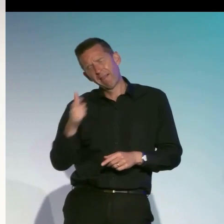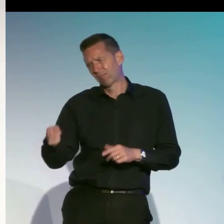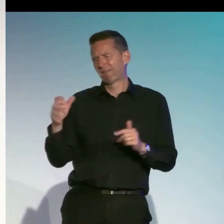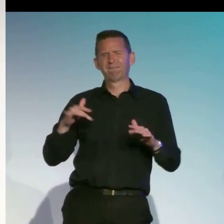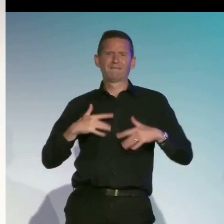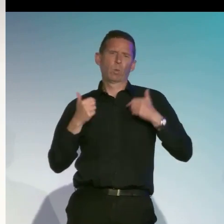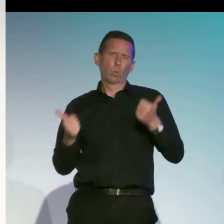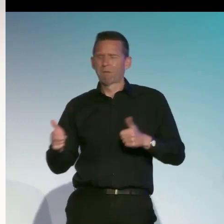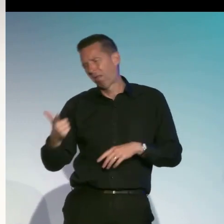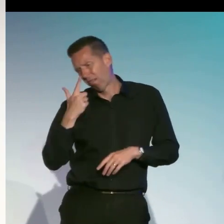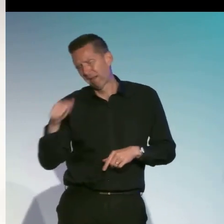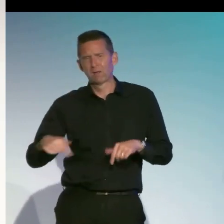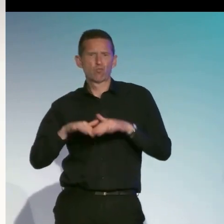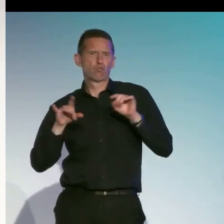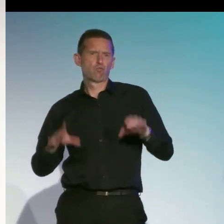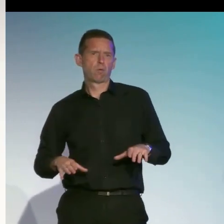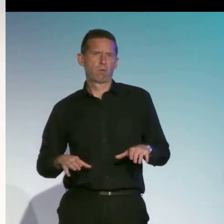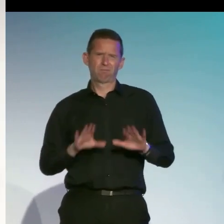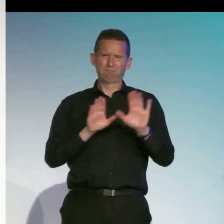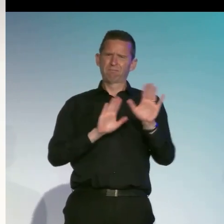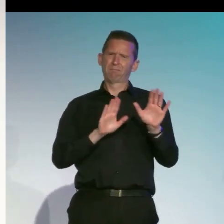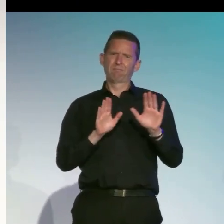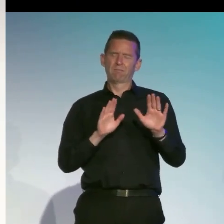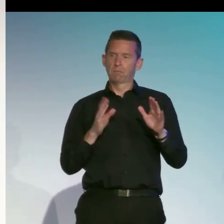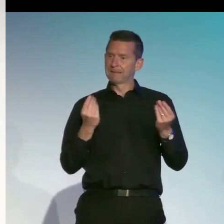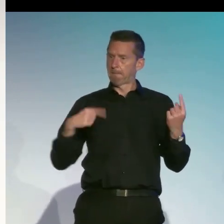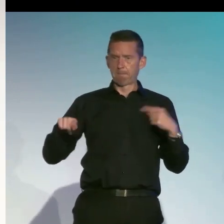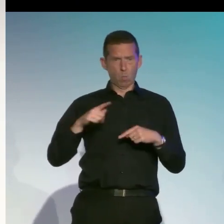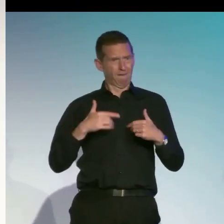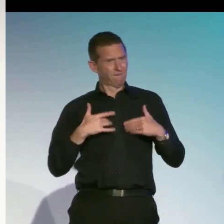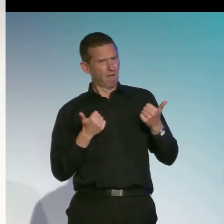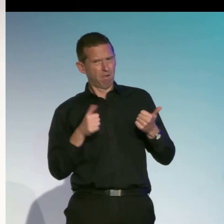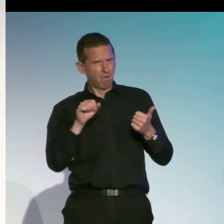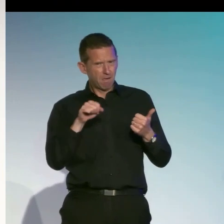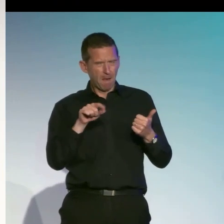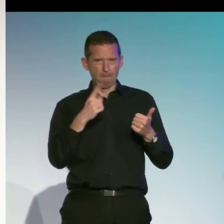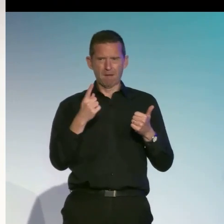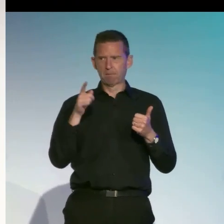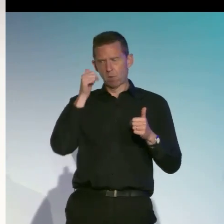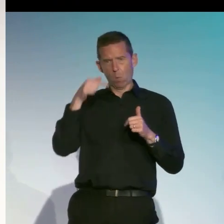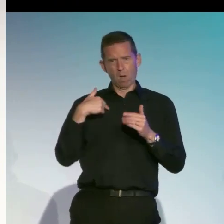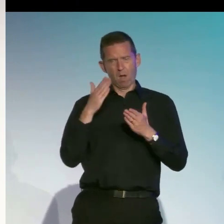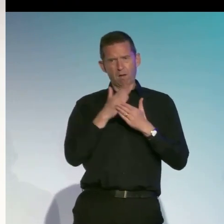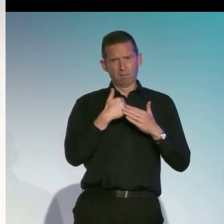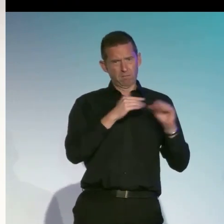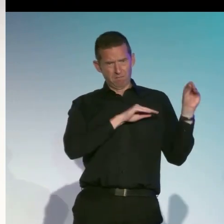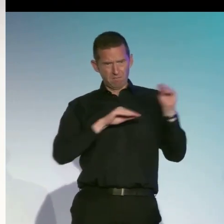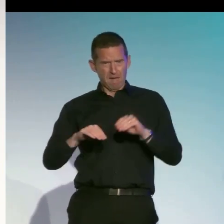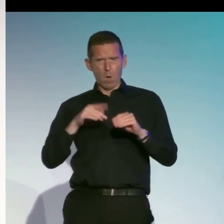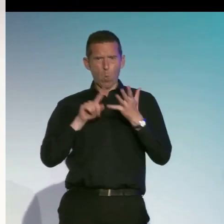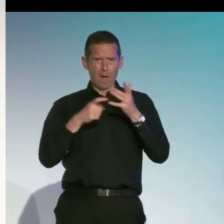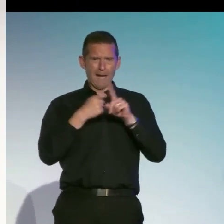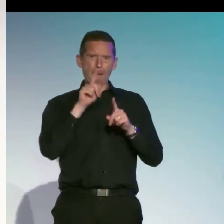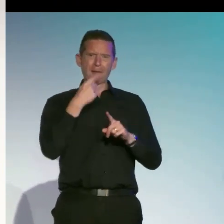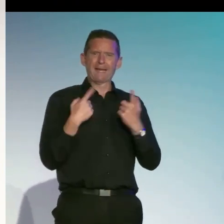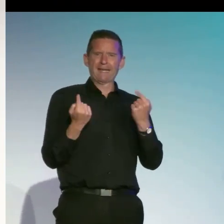feel, because, we're lucky to live here, for those of us who do. I live in the UK now, but I still have easy access to Australia